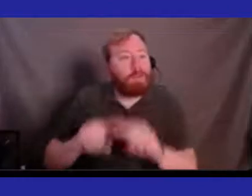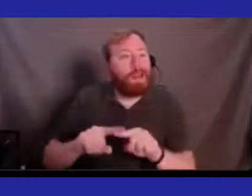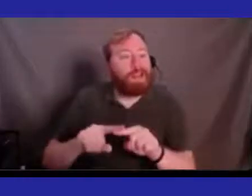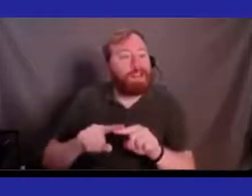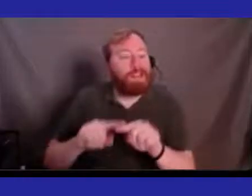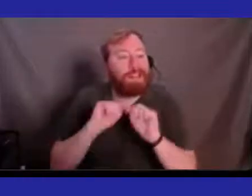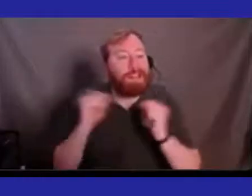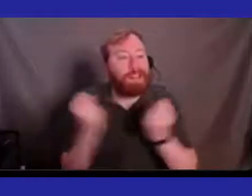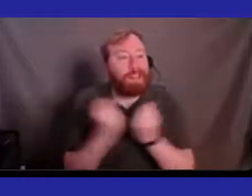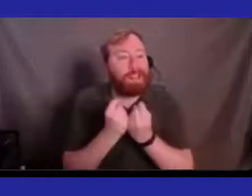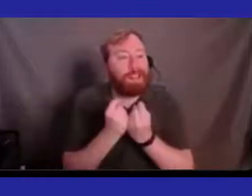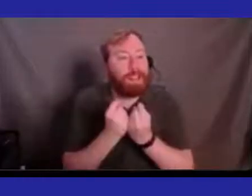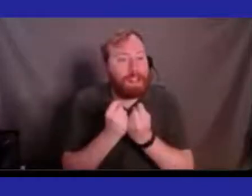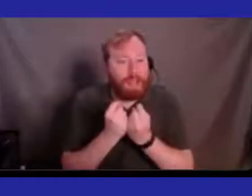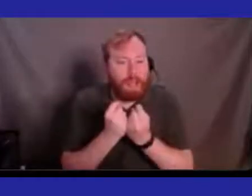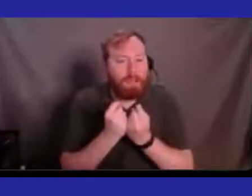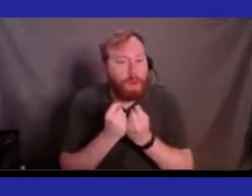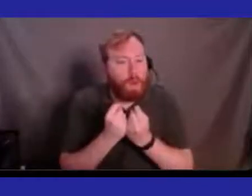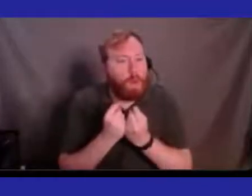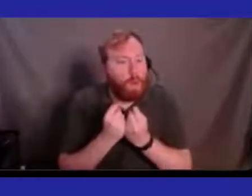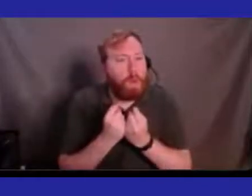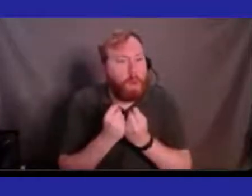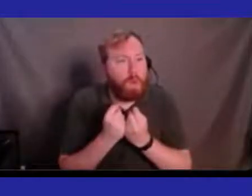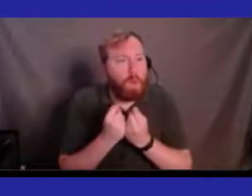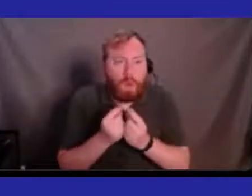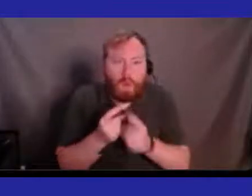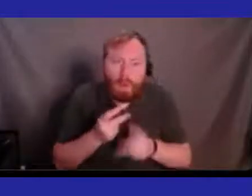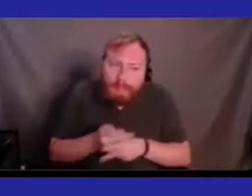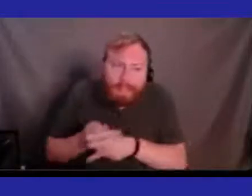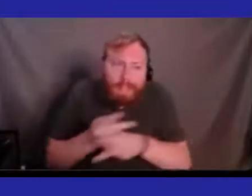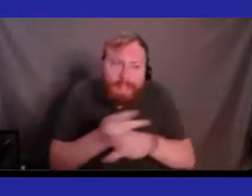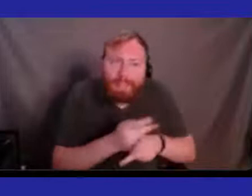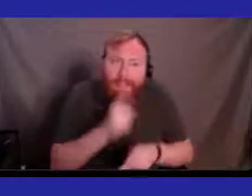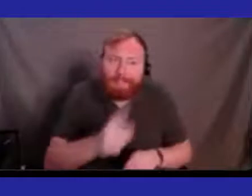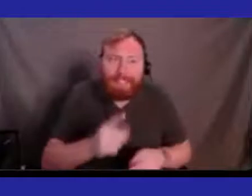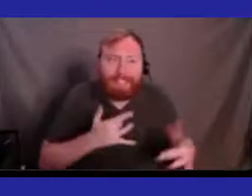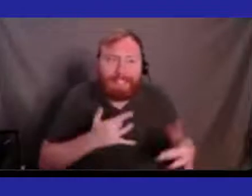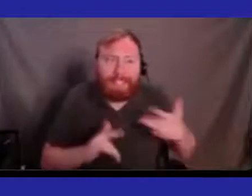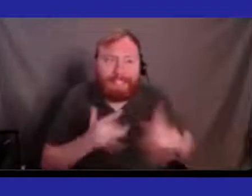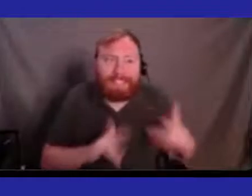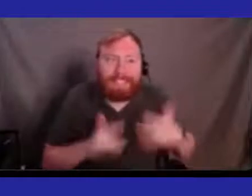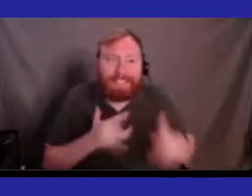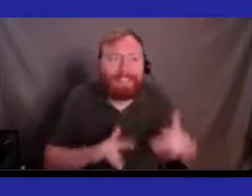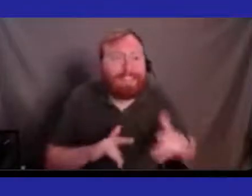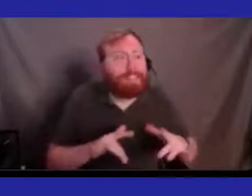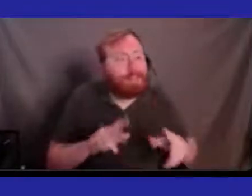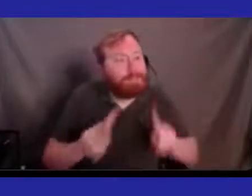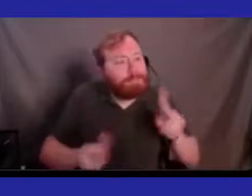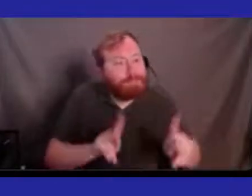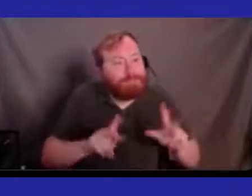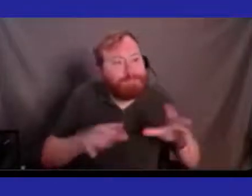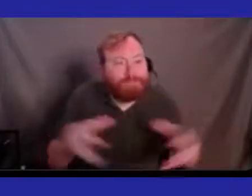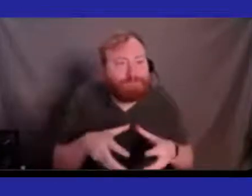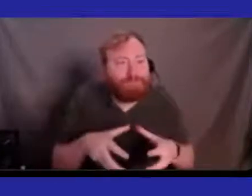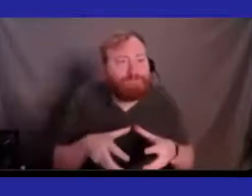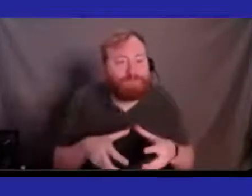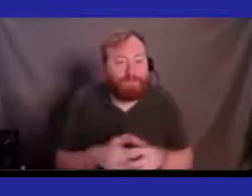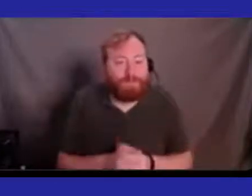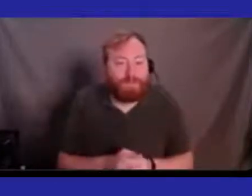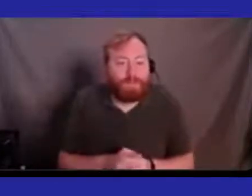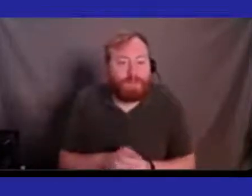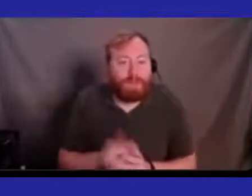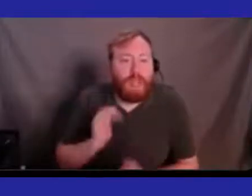a very vulnerable patient population. Our staff wellness programs, including